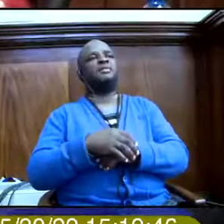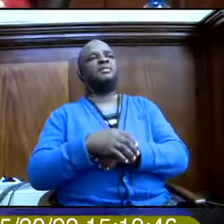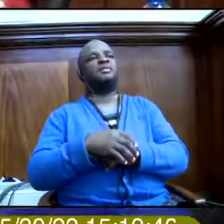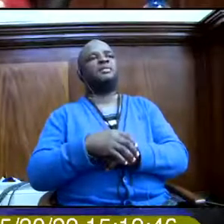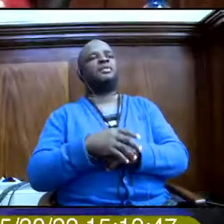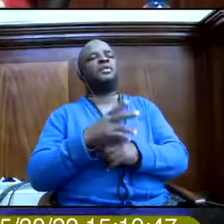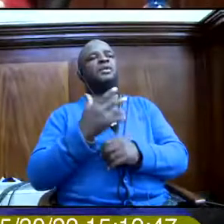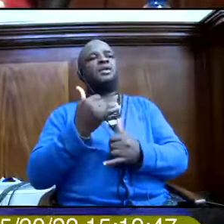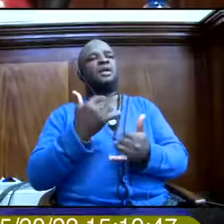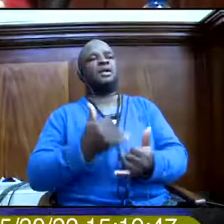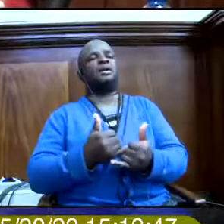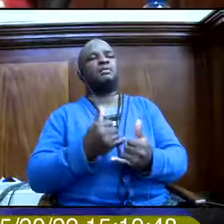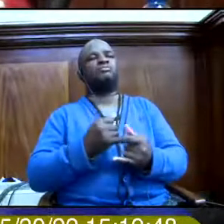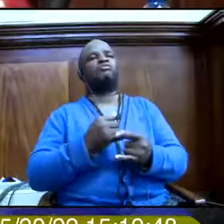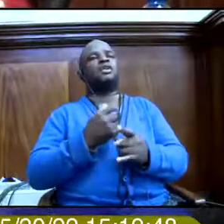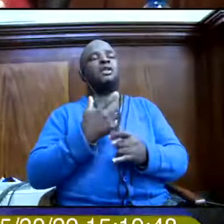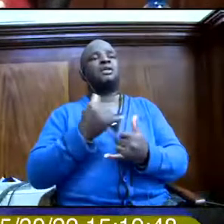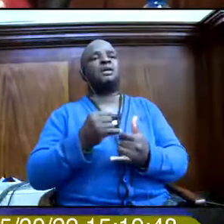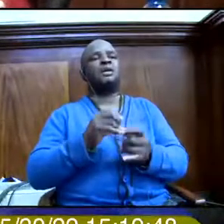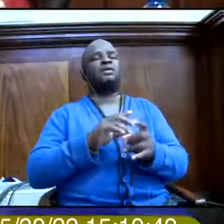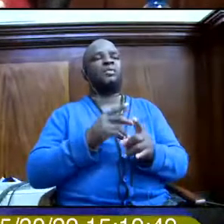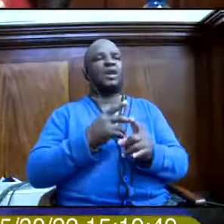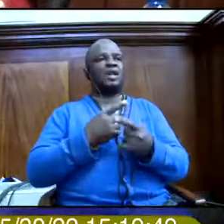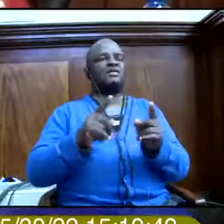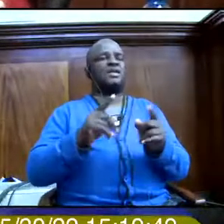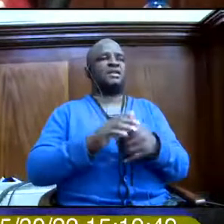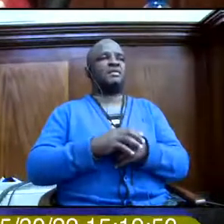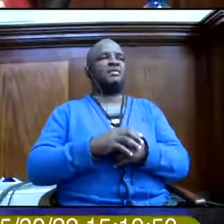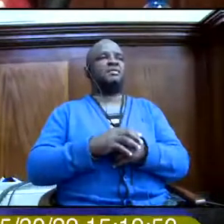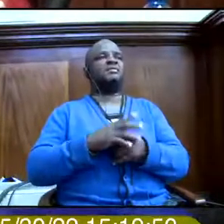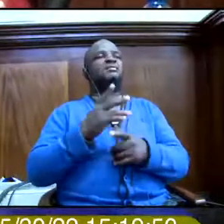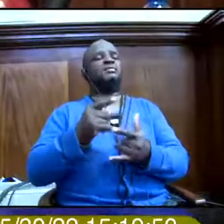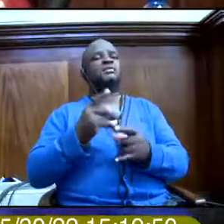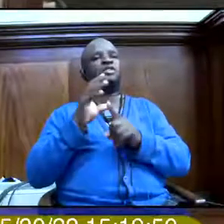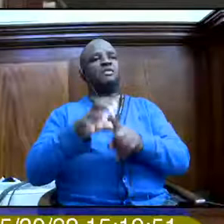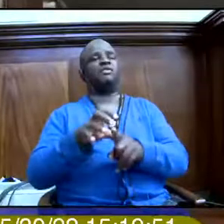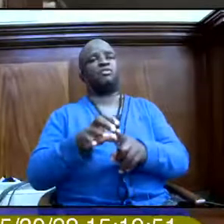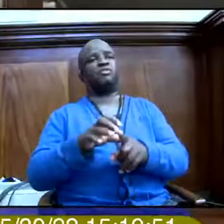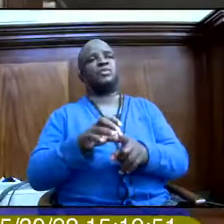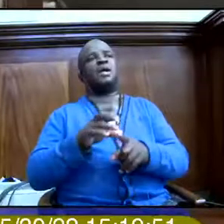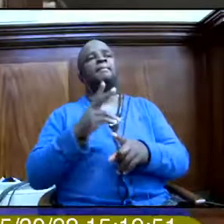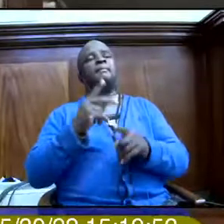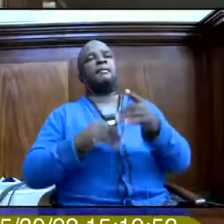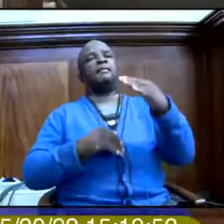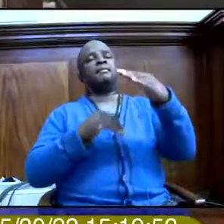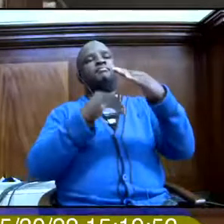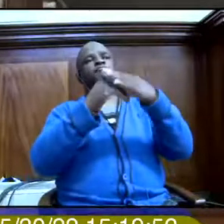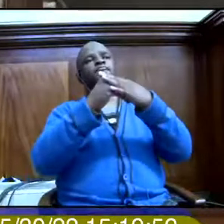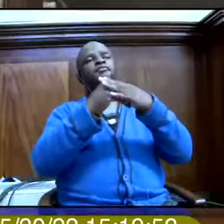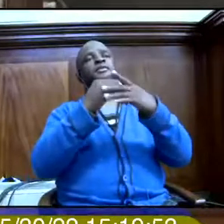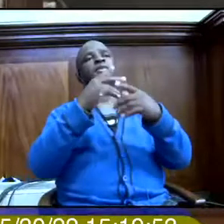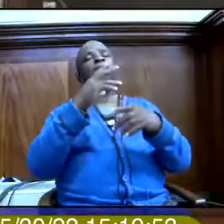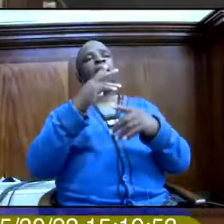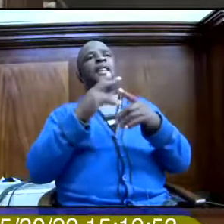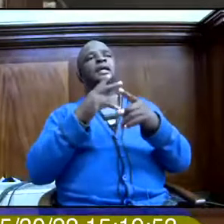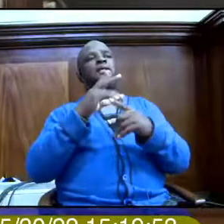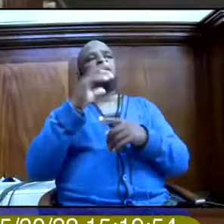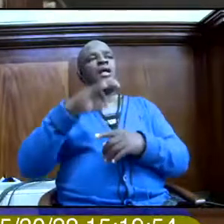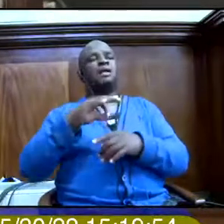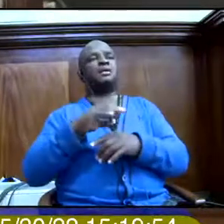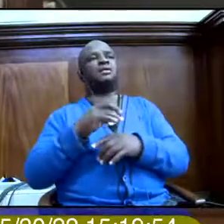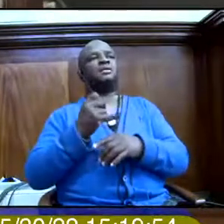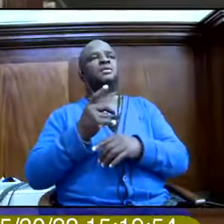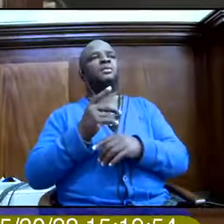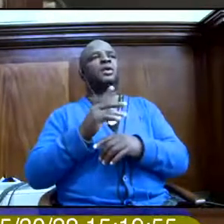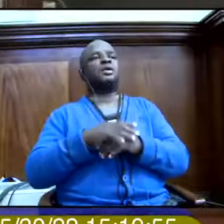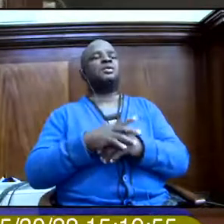as opposed to what is in place now impose a maximum salary including cars in the salaries and